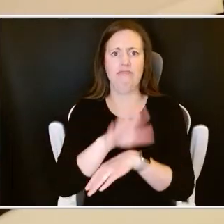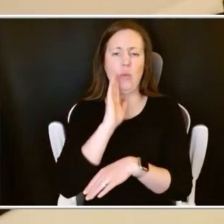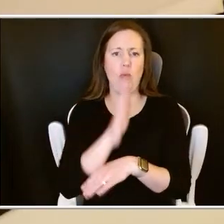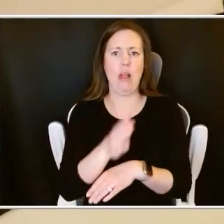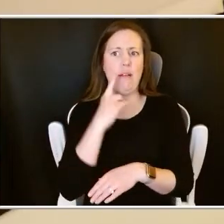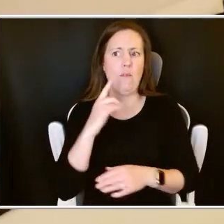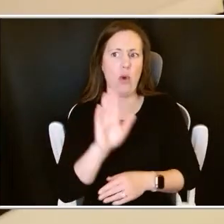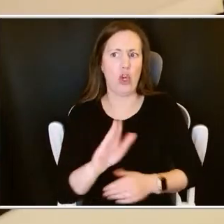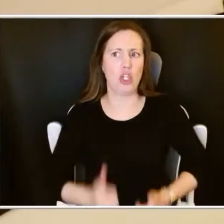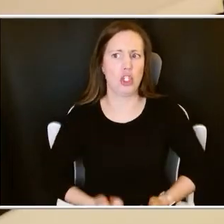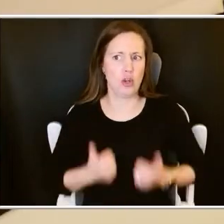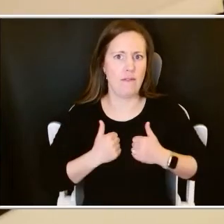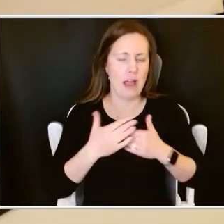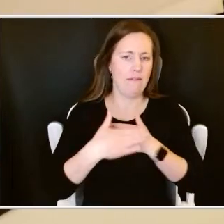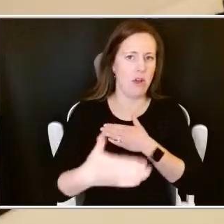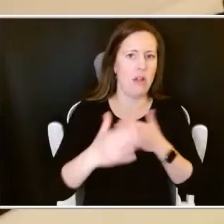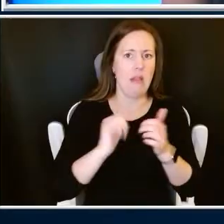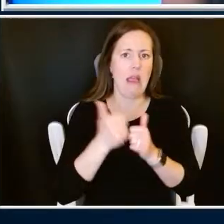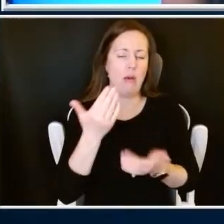how we could potentially improve that.